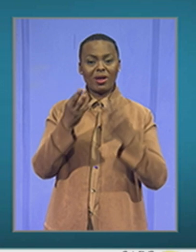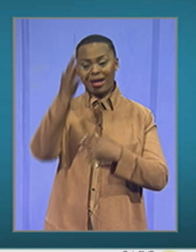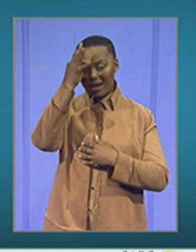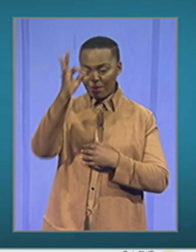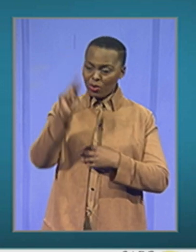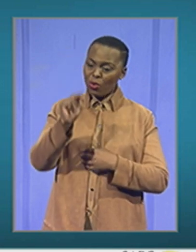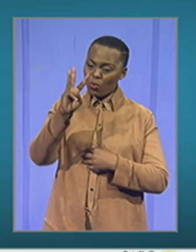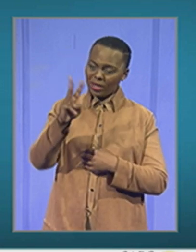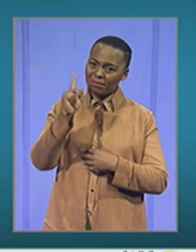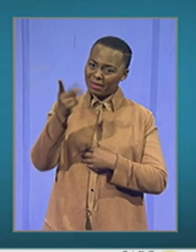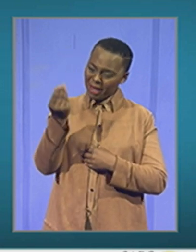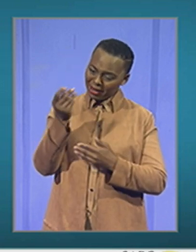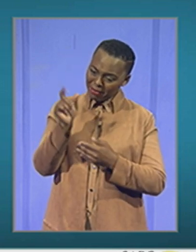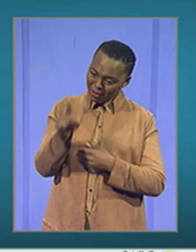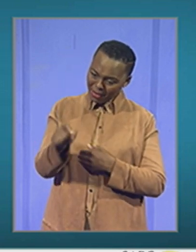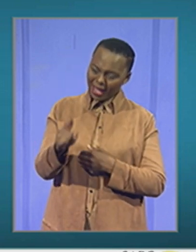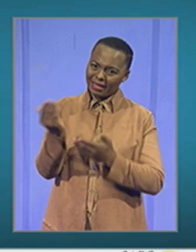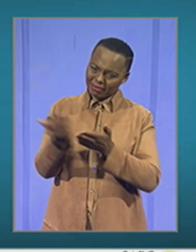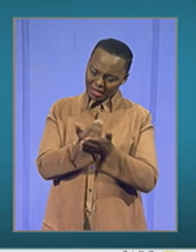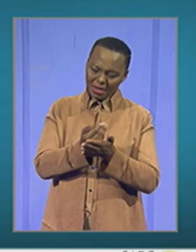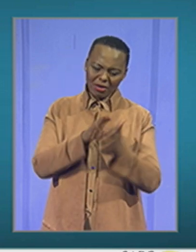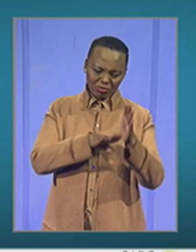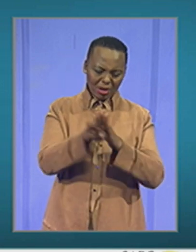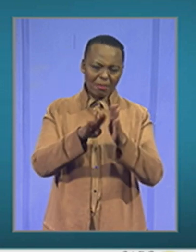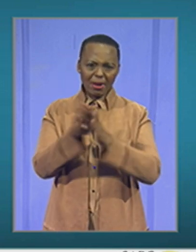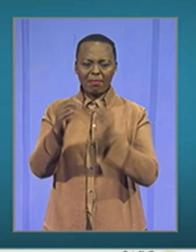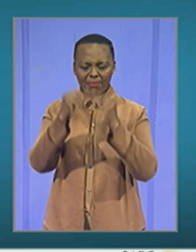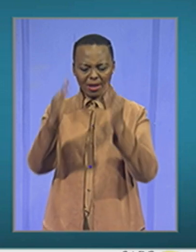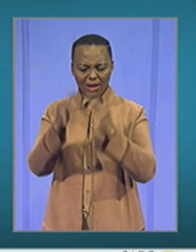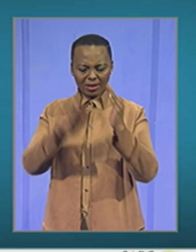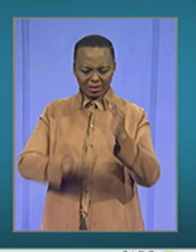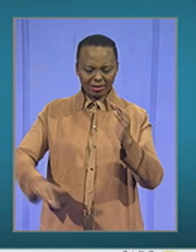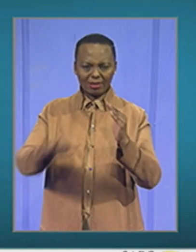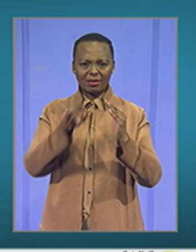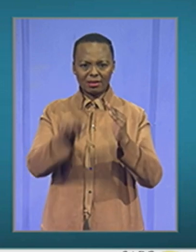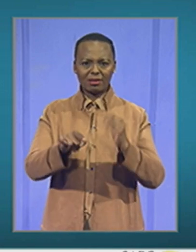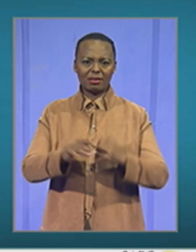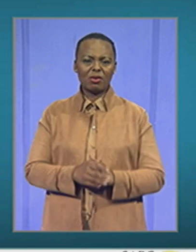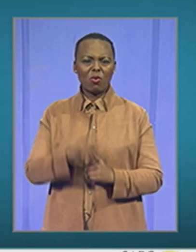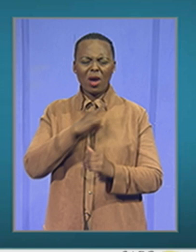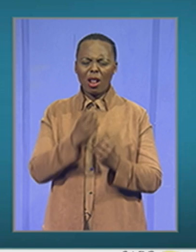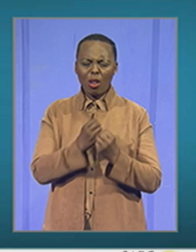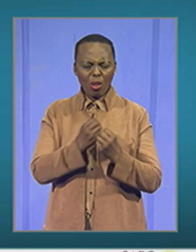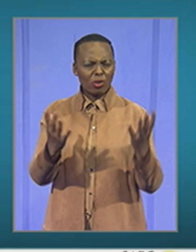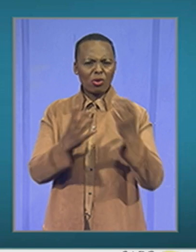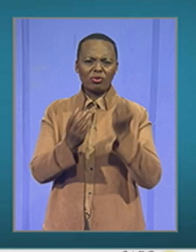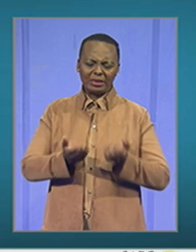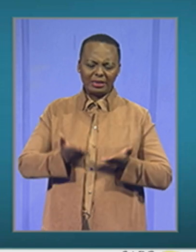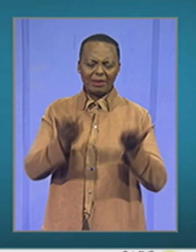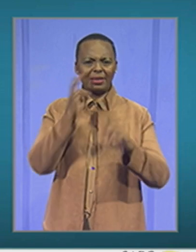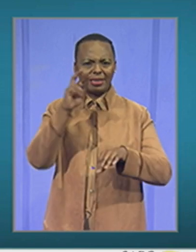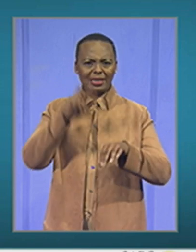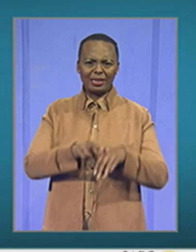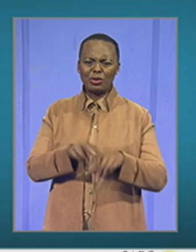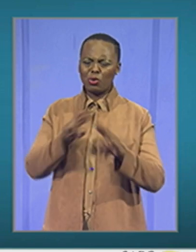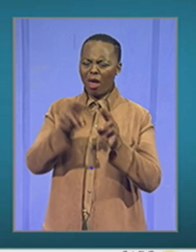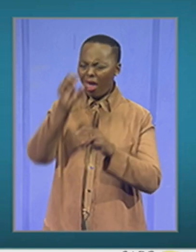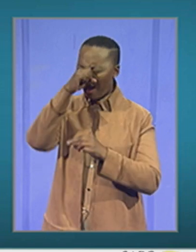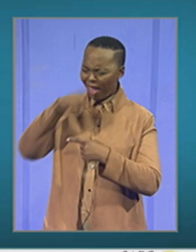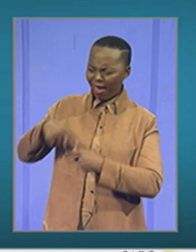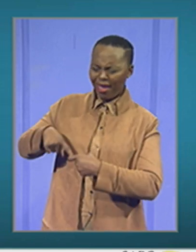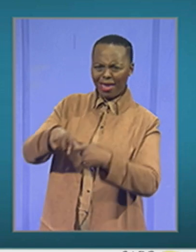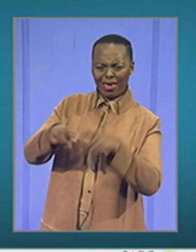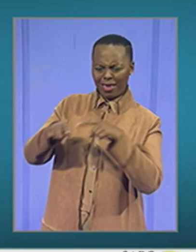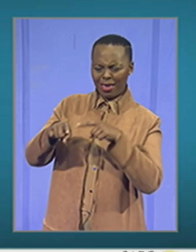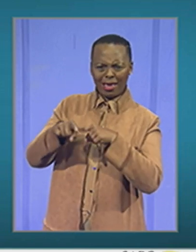ao ya tlhabolola metse magae a tletse mo profenseng go na le ditlhokego tse dintsi e seng ditonki ga re